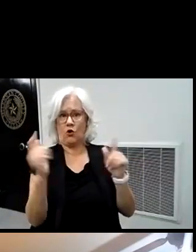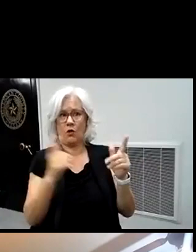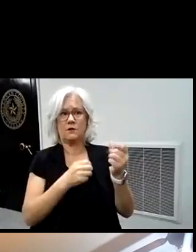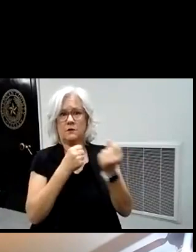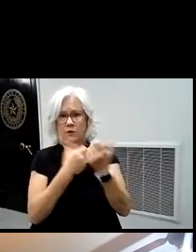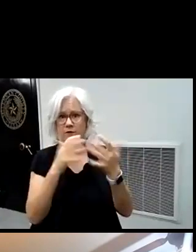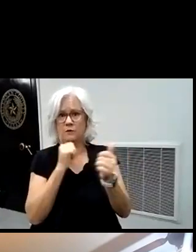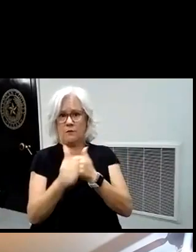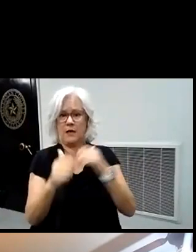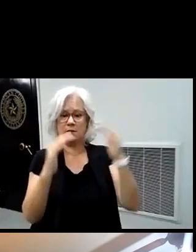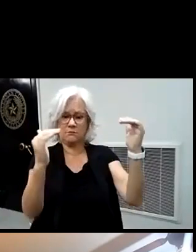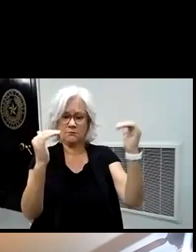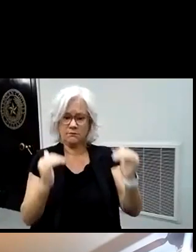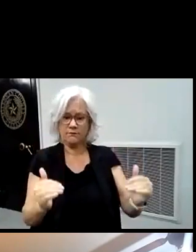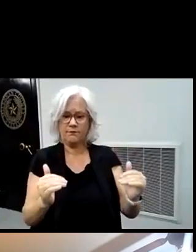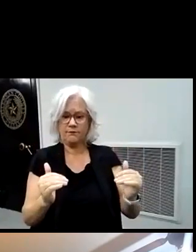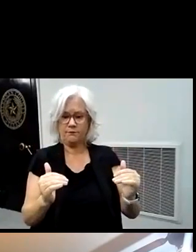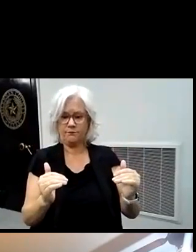Passed.